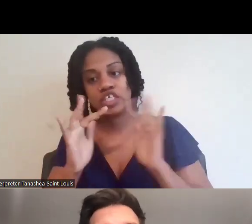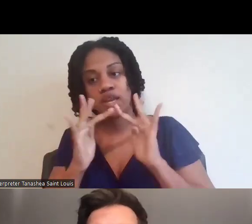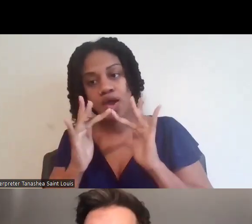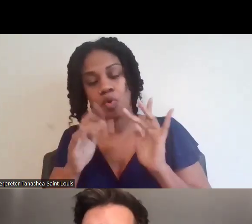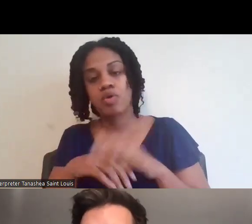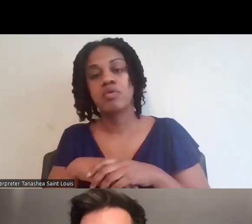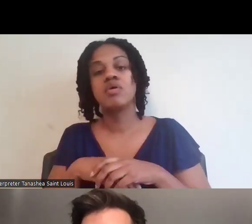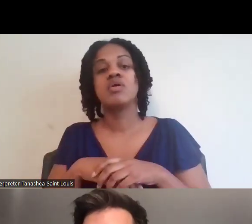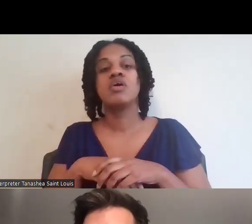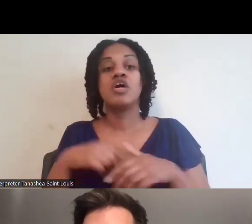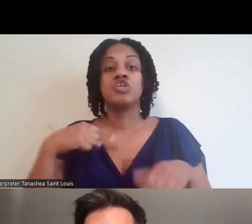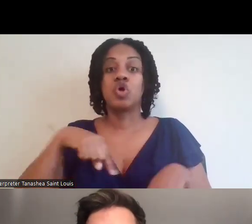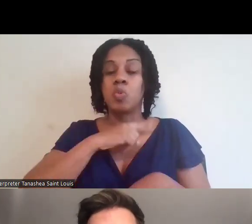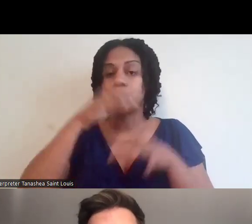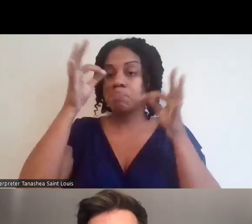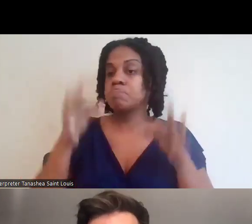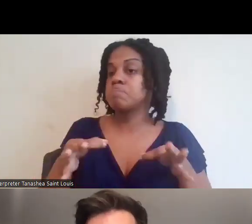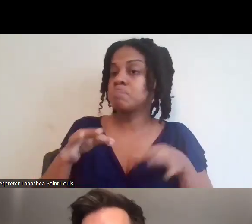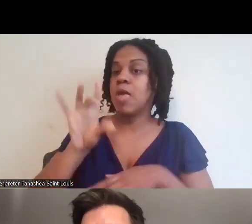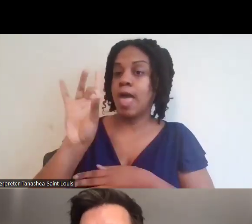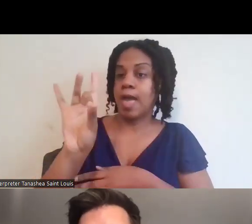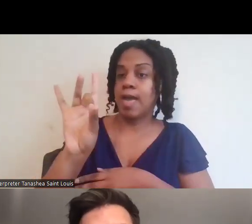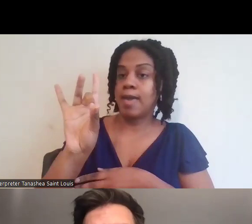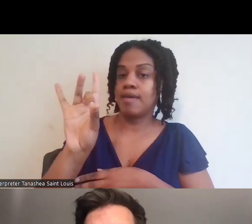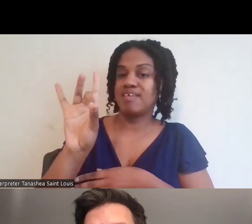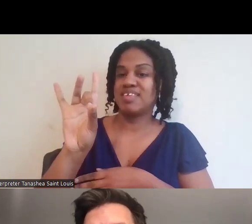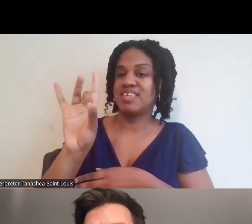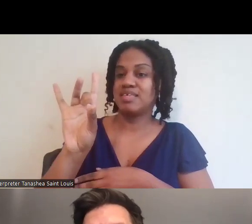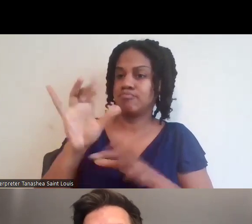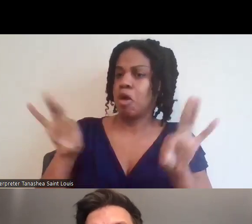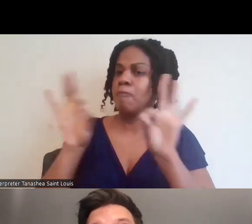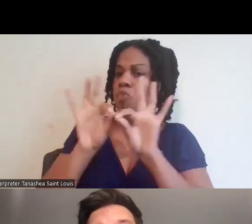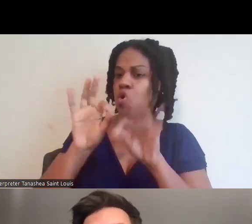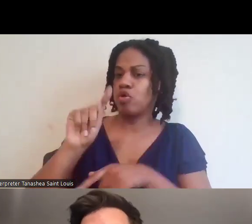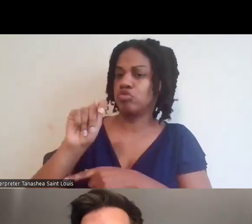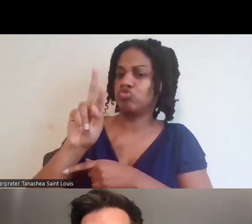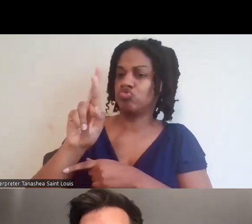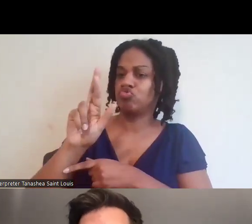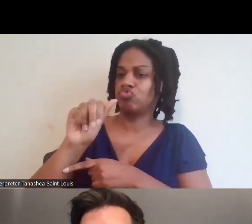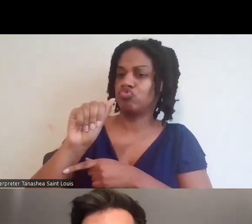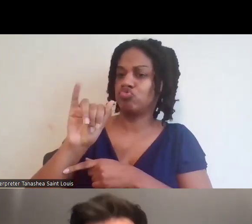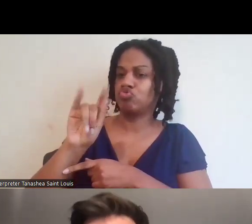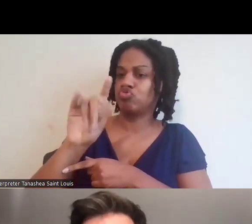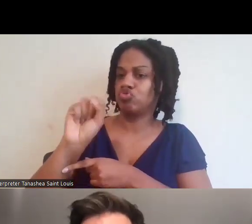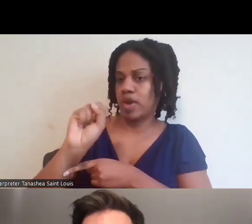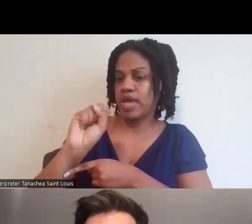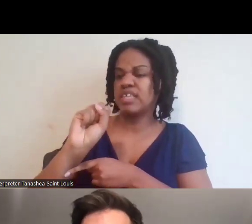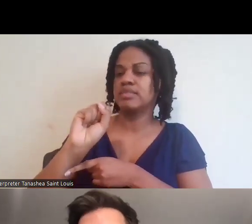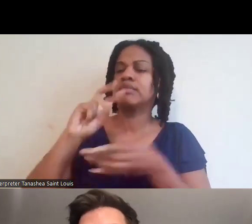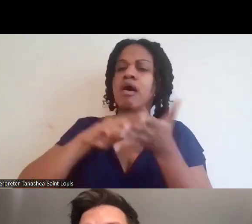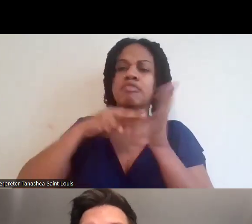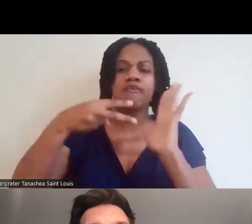And we came up with 8 key traits that define or describe the